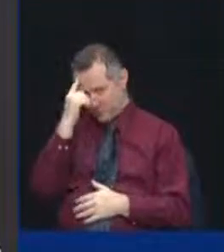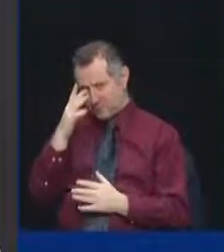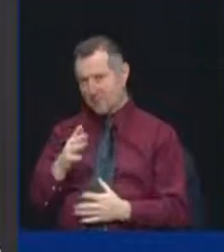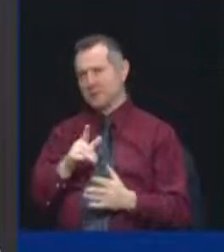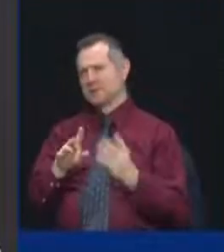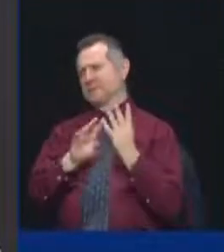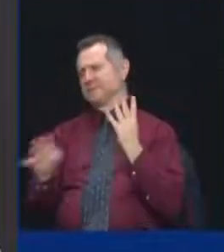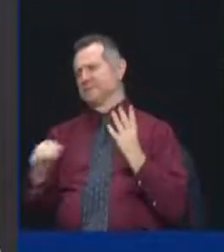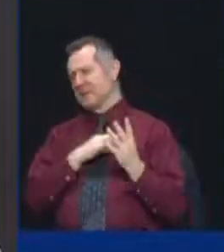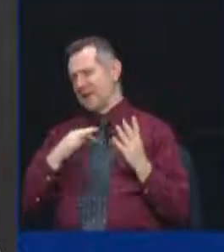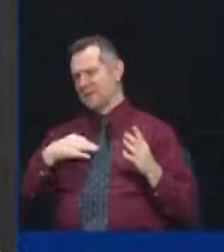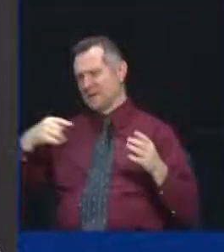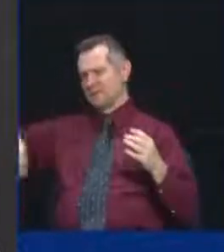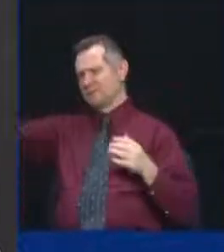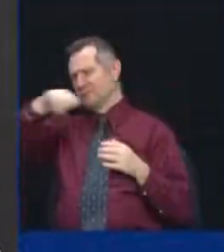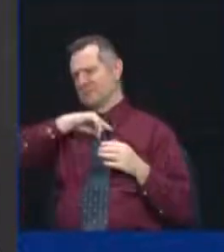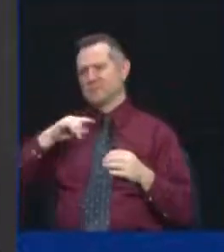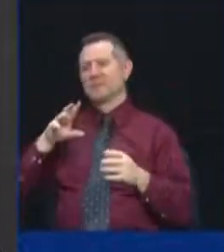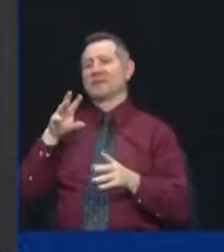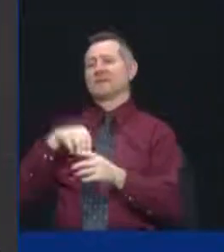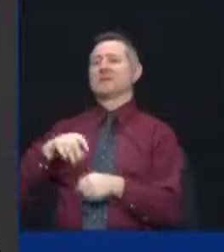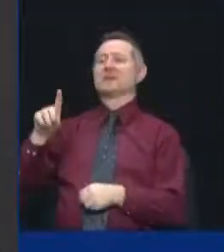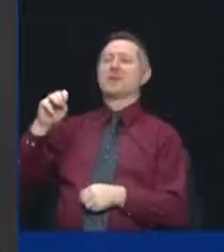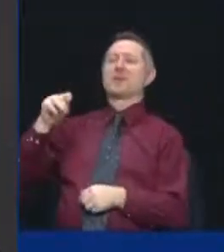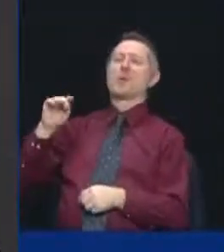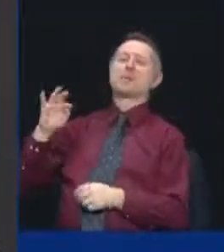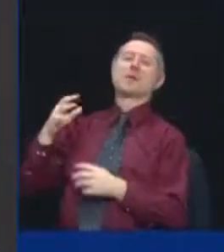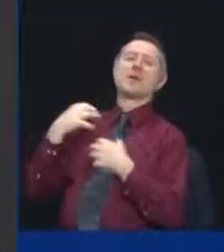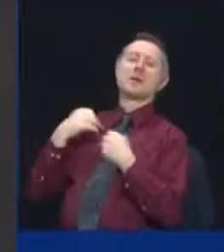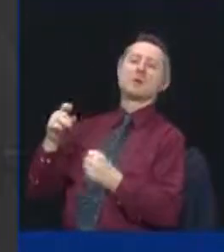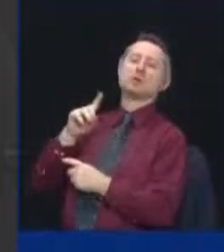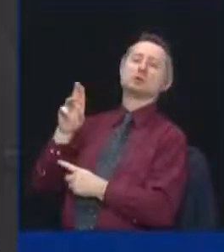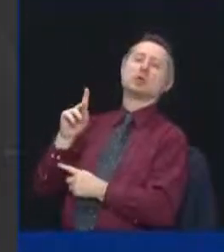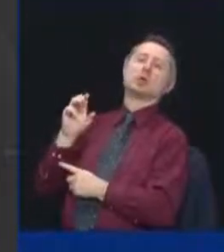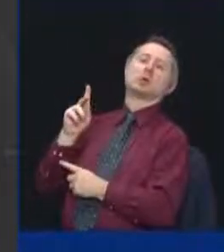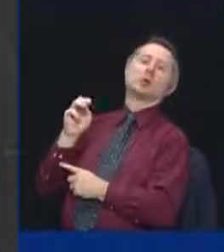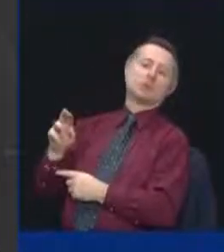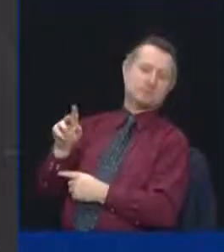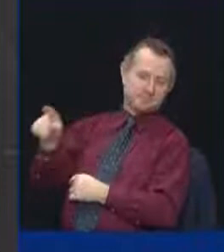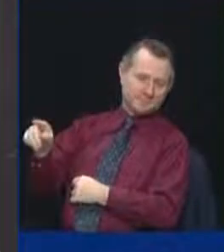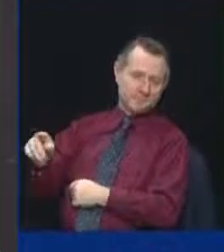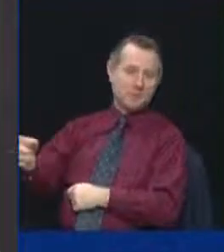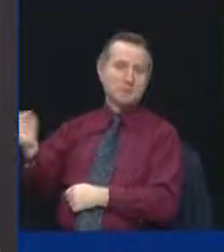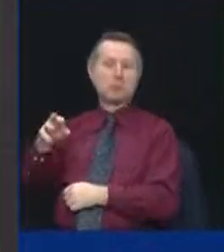including Commissioner Zucker and Director Mujica, for all that you've done,